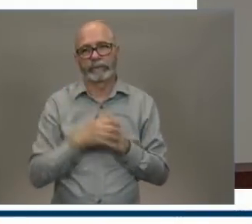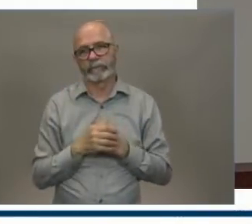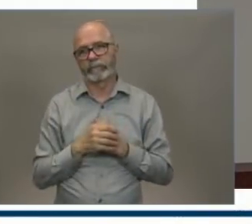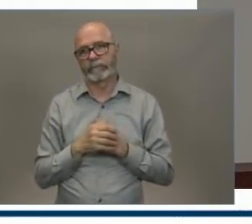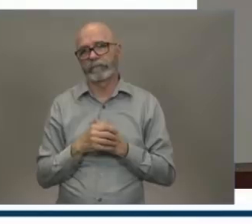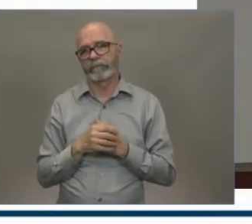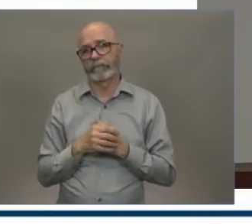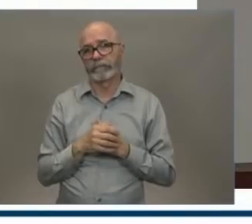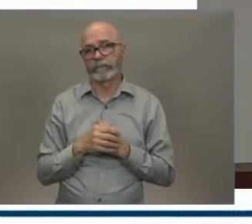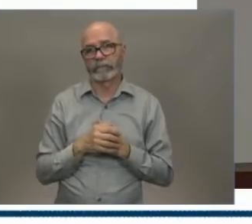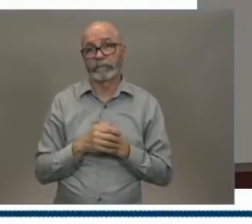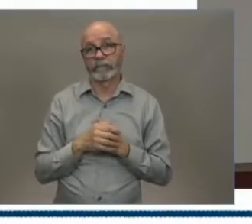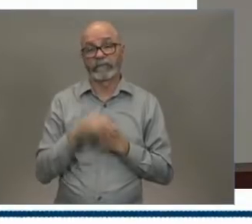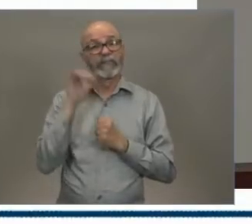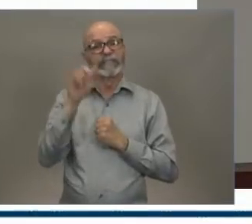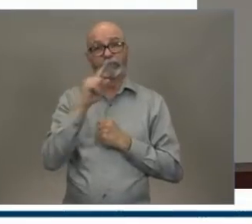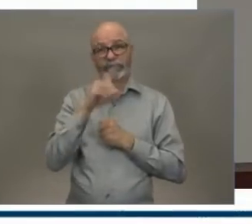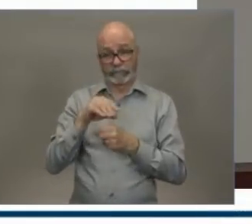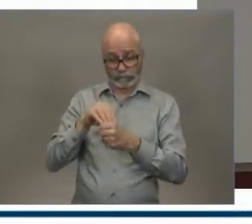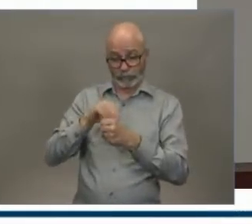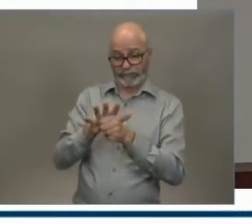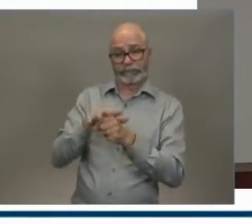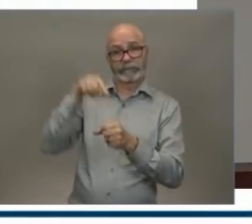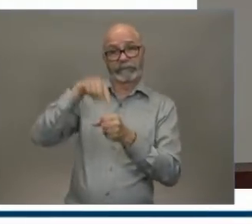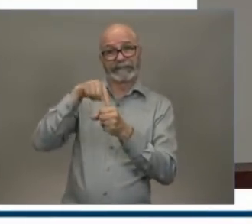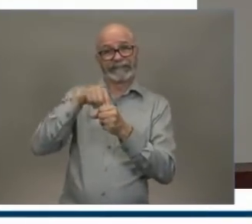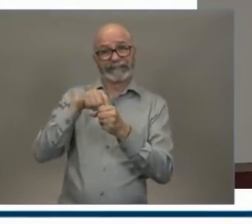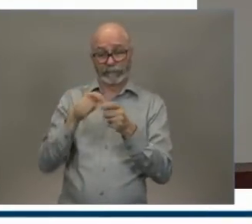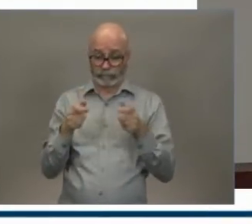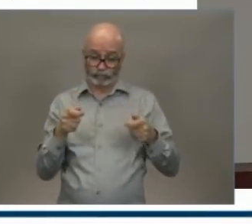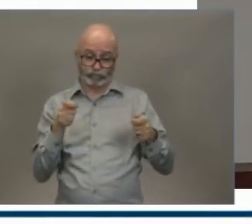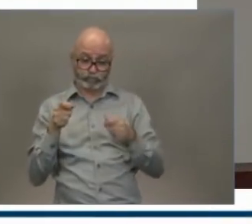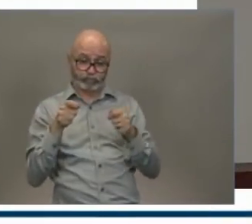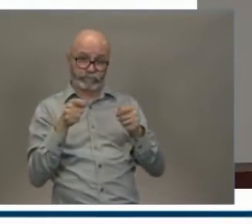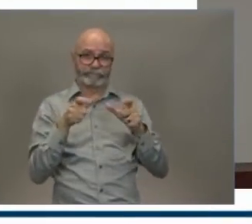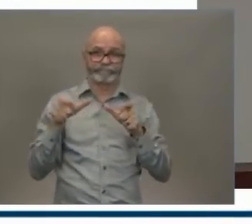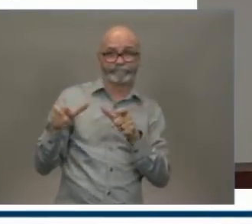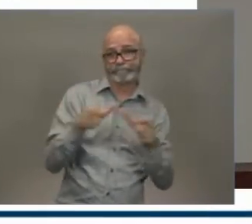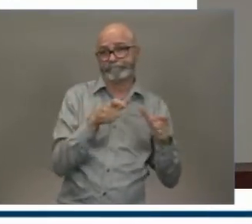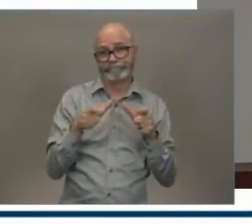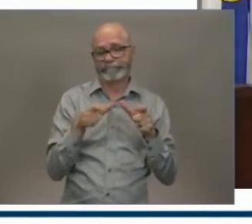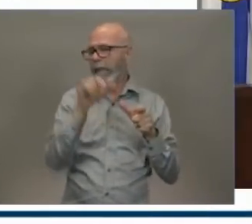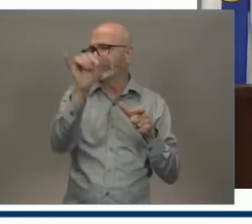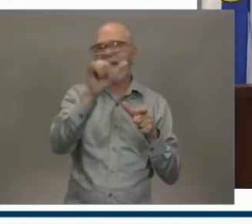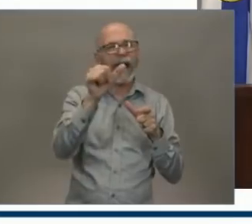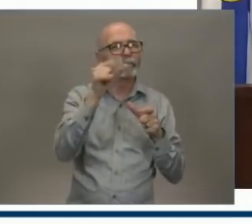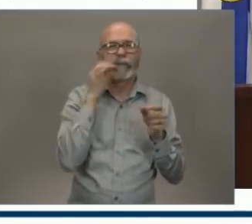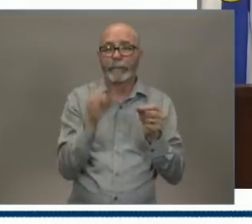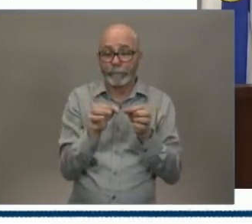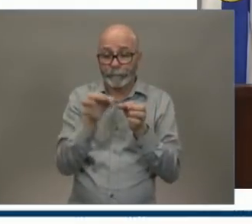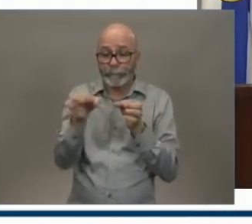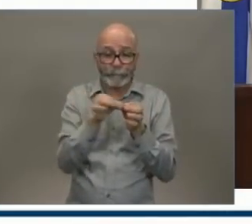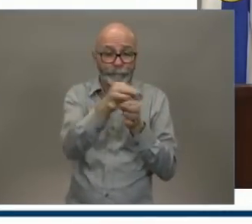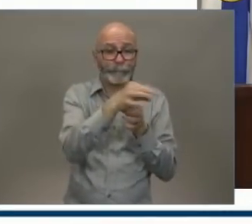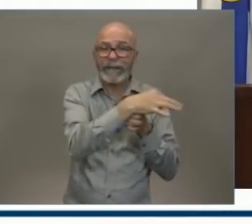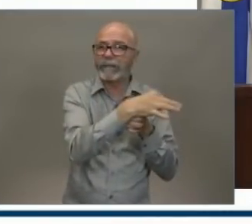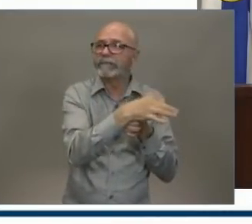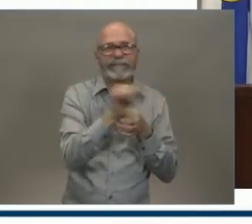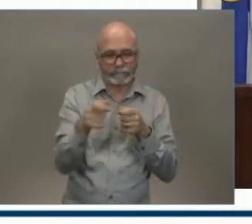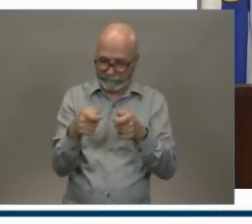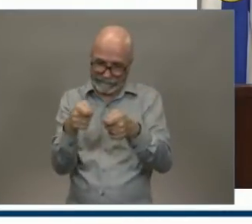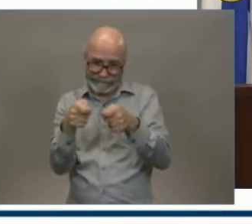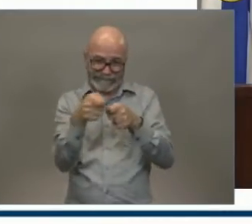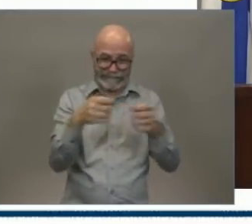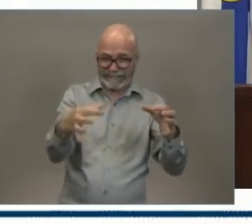in general is exactly the way we control any of the variants. Go ahead, Keith, with your follow-up. Is